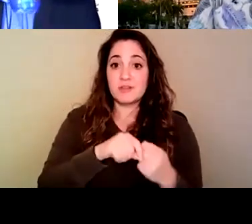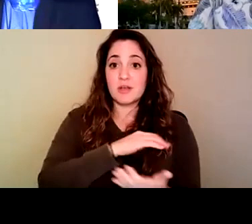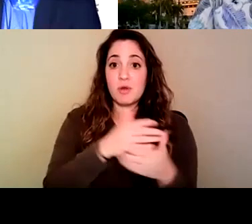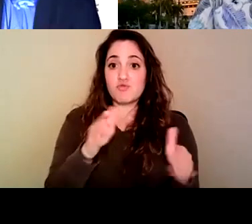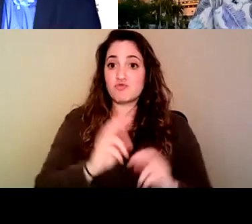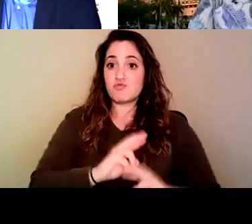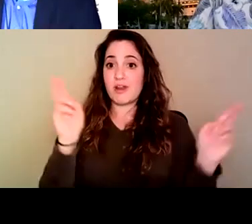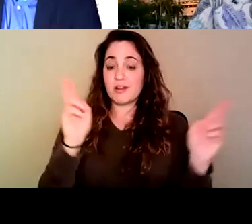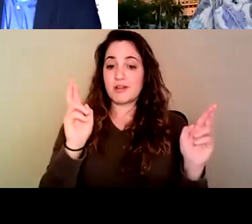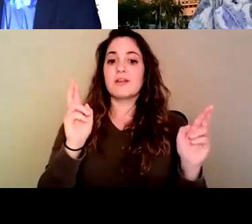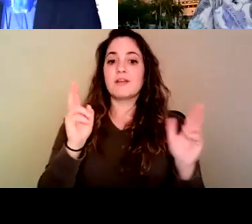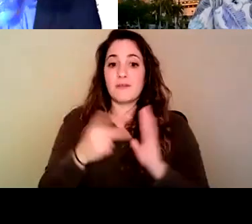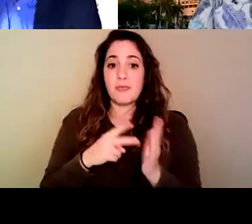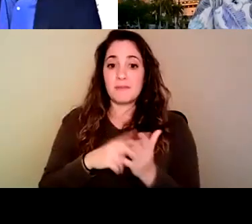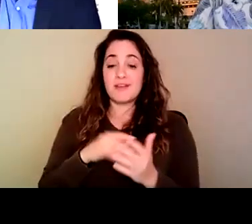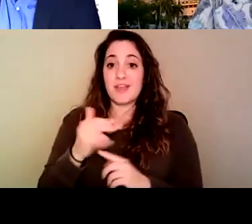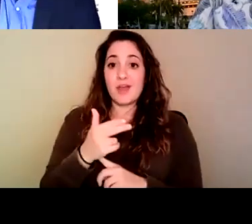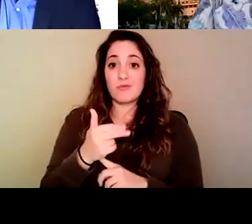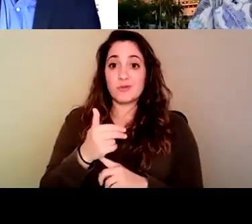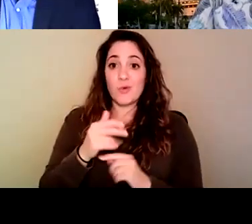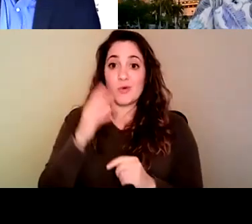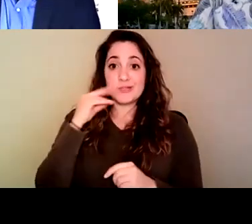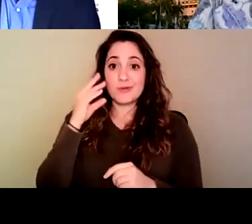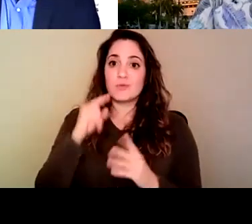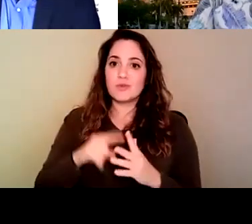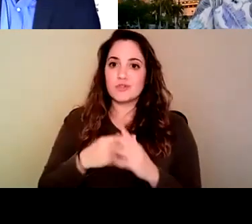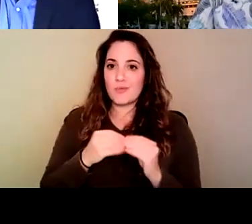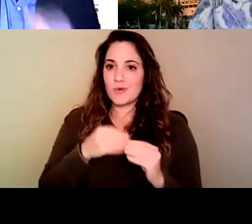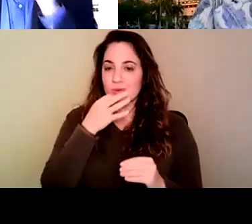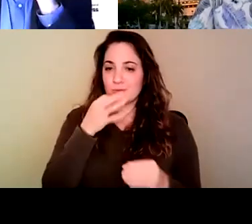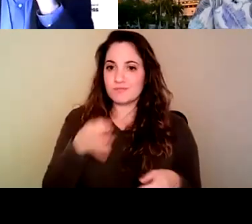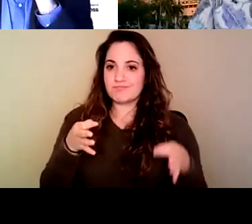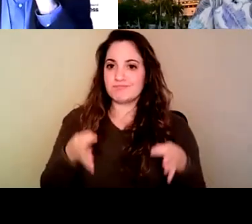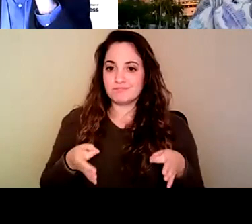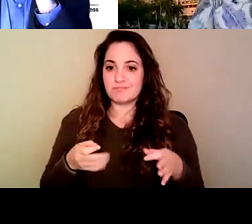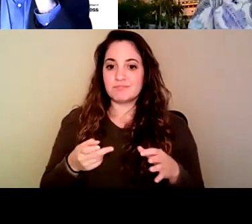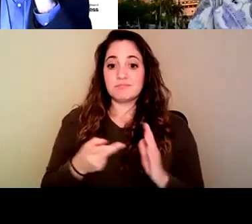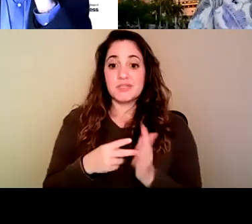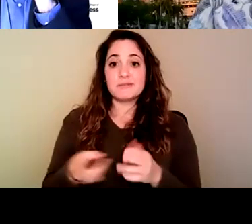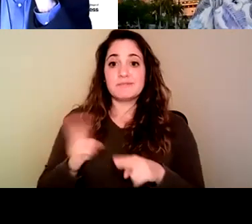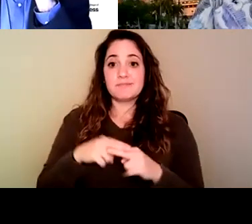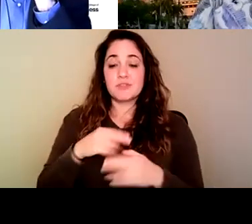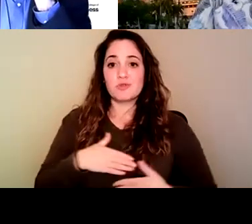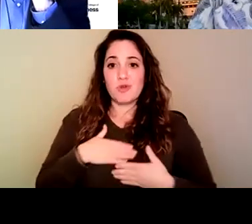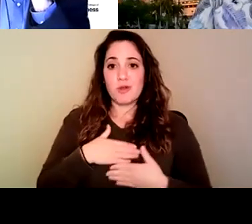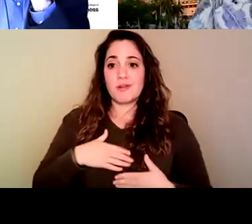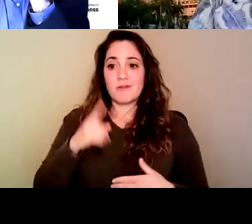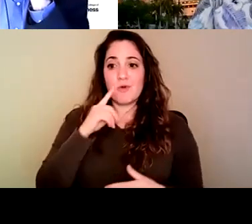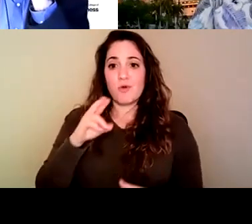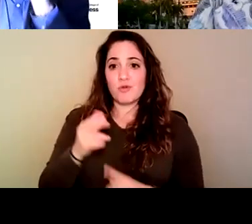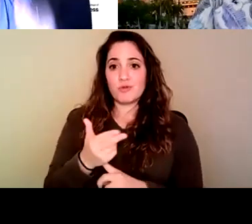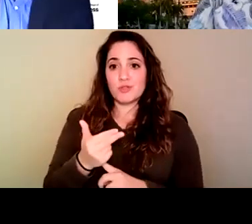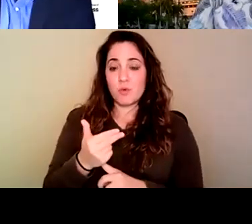that'll help them start the resort experience sooner. And, you know, and we feel that's going to increase the enjoyment of the resort and